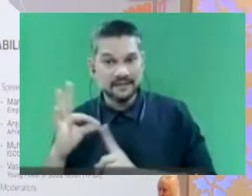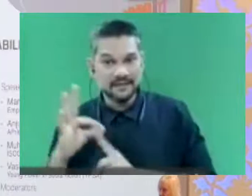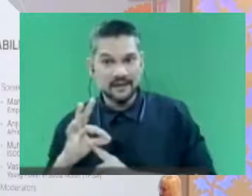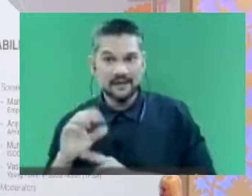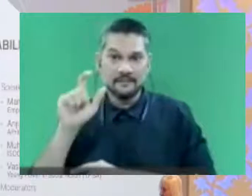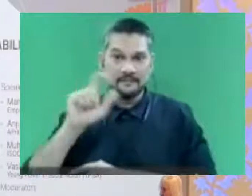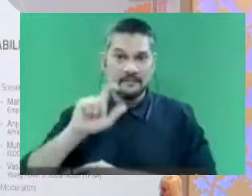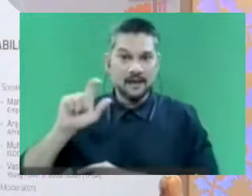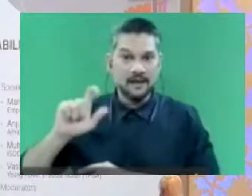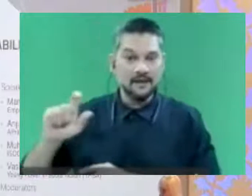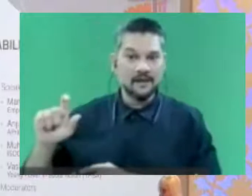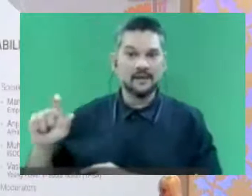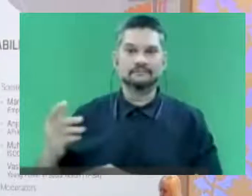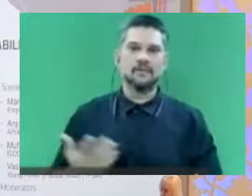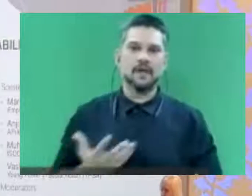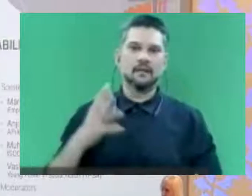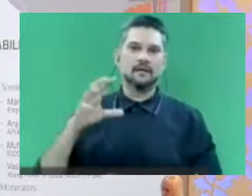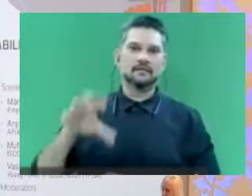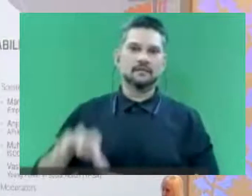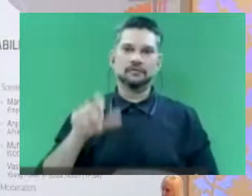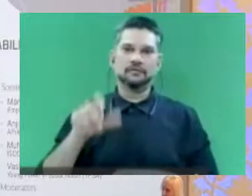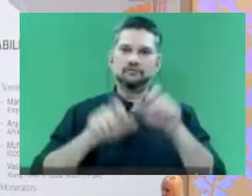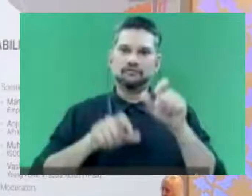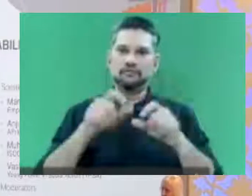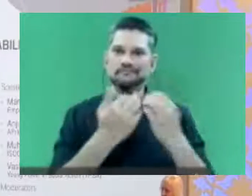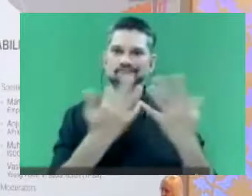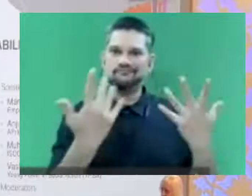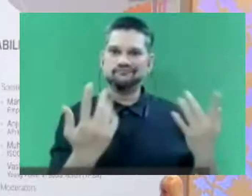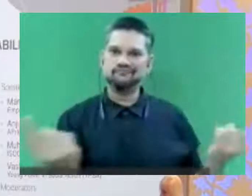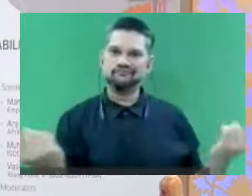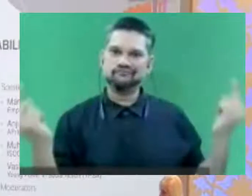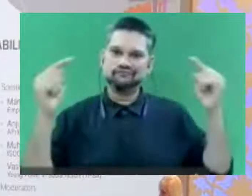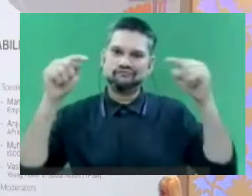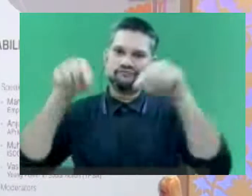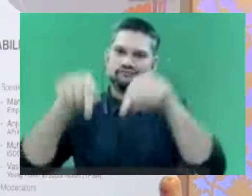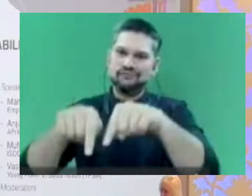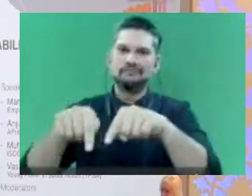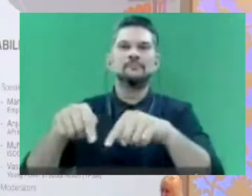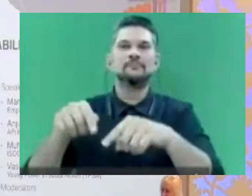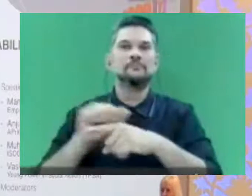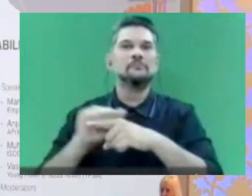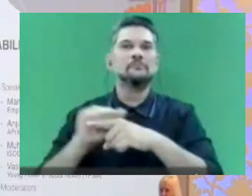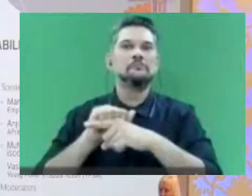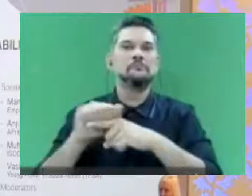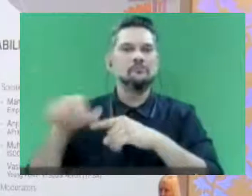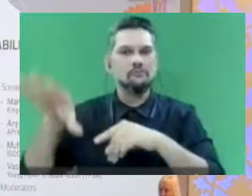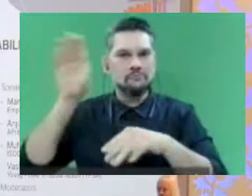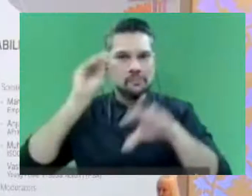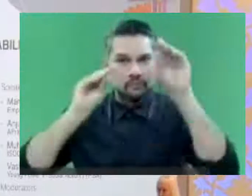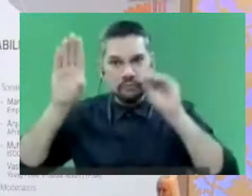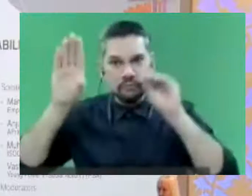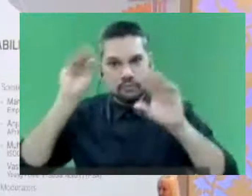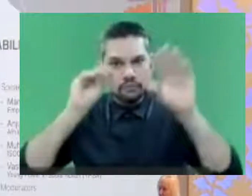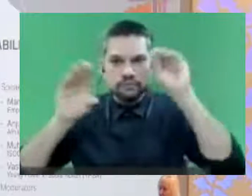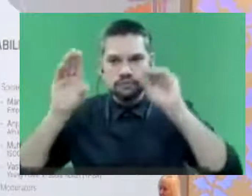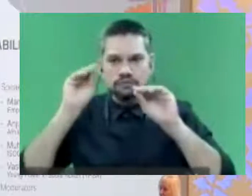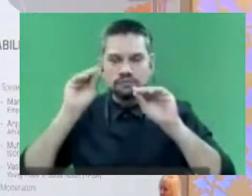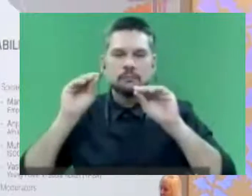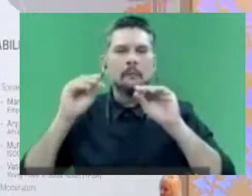Nepal, and Bangladesh. And the idea, as we've already heard, is to build that